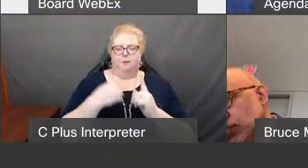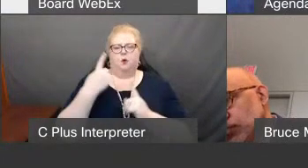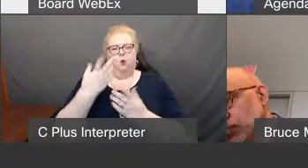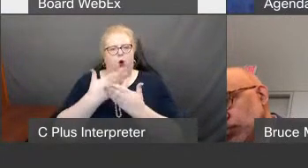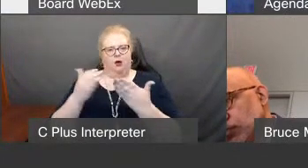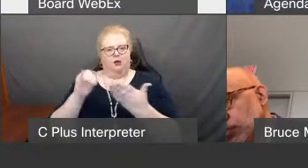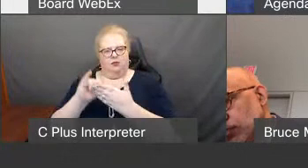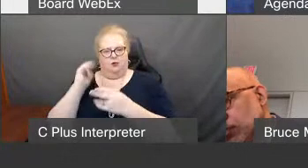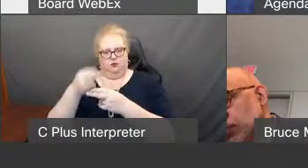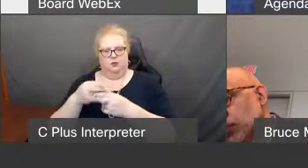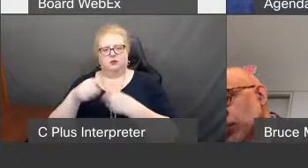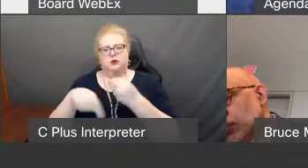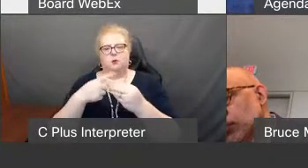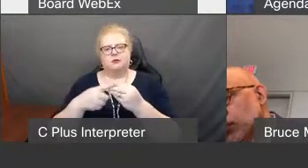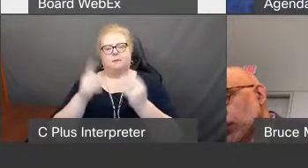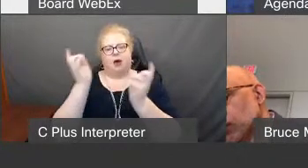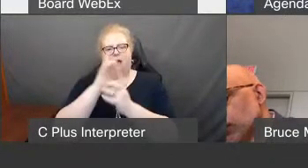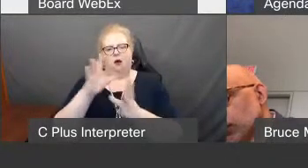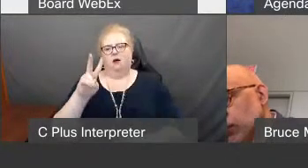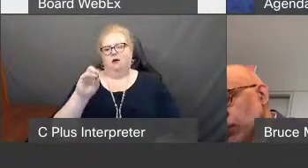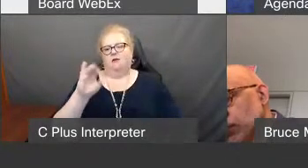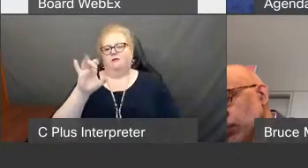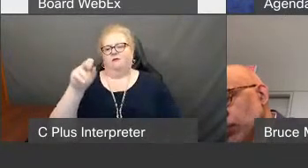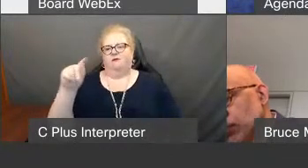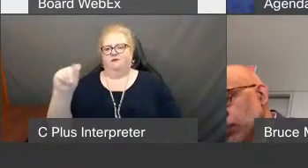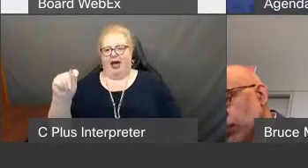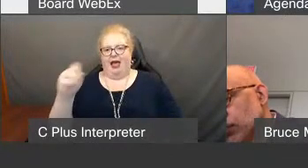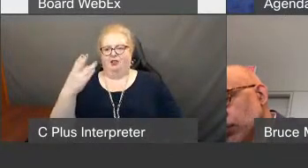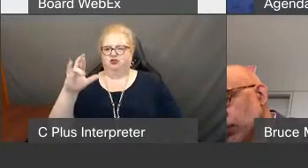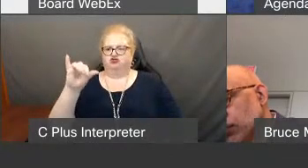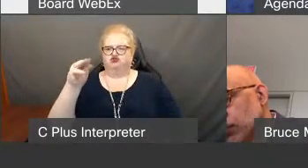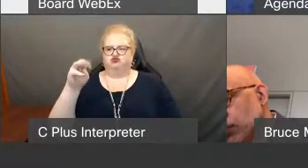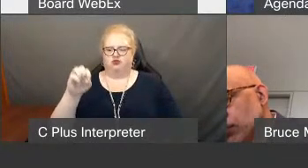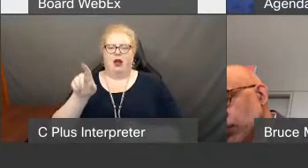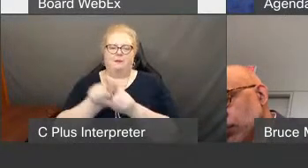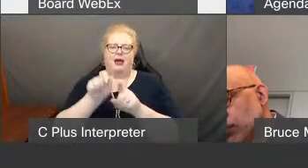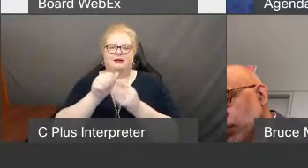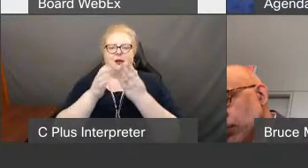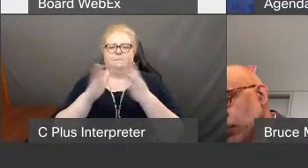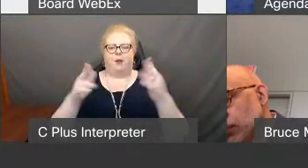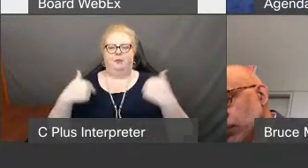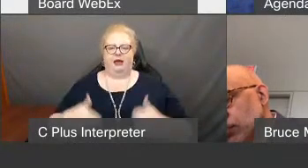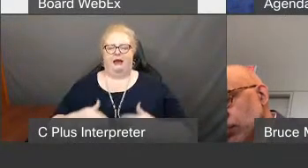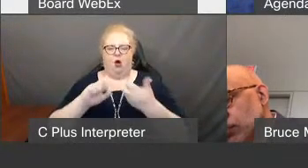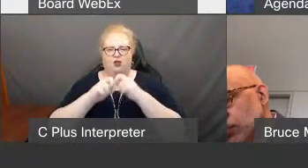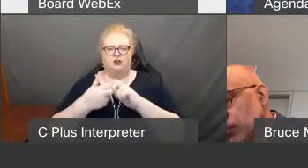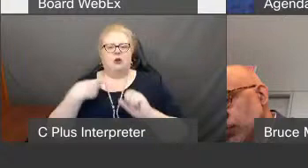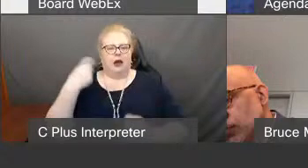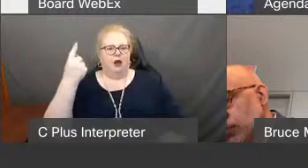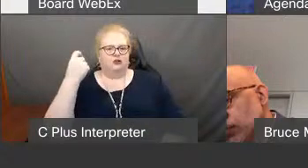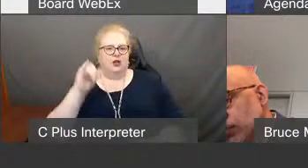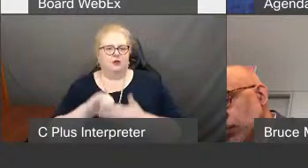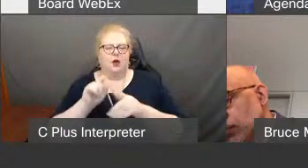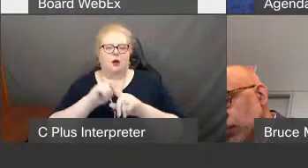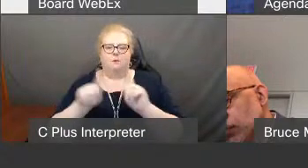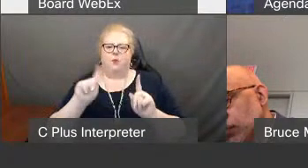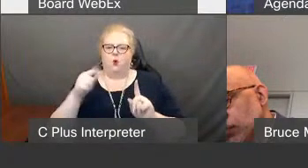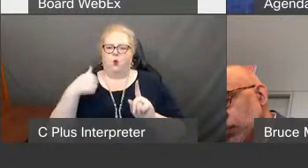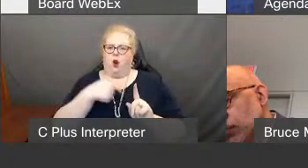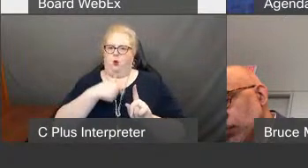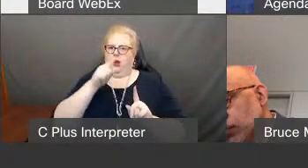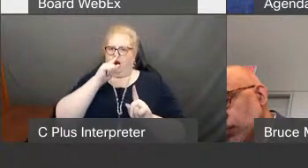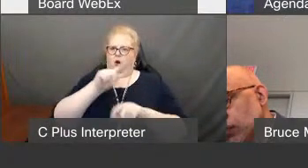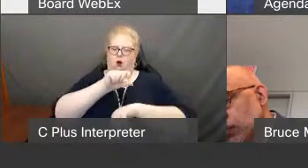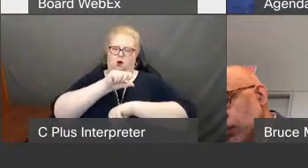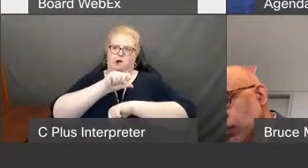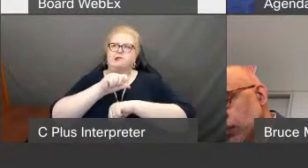here was the violent crime issue as a public health issue. I get that. But where are we going to be bound by the Arkansas State Constitution,